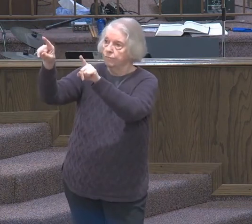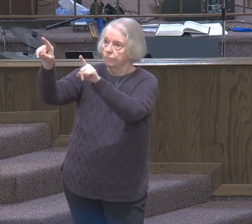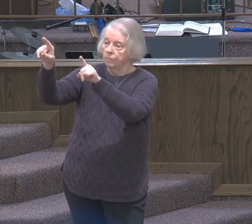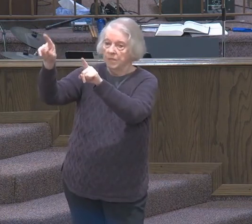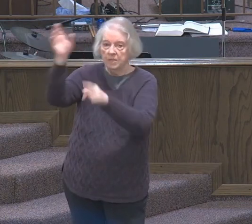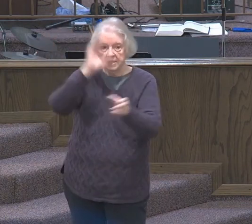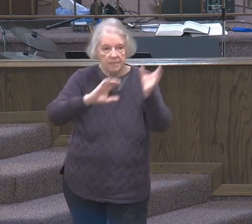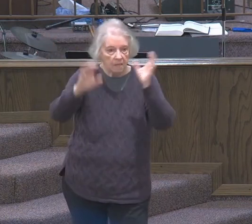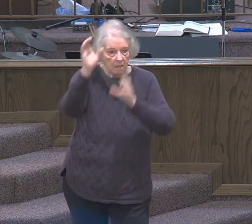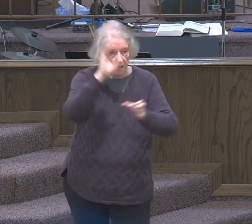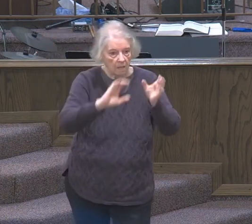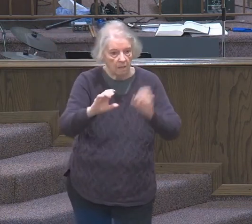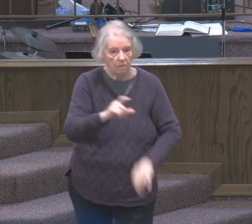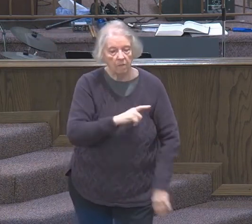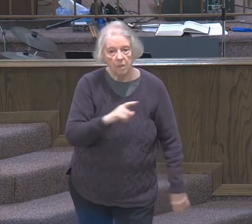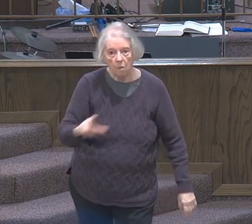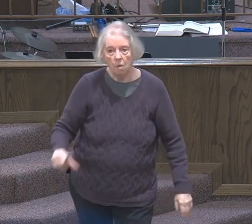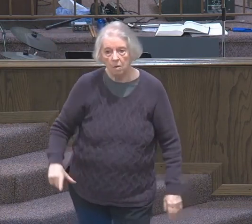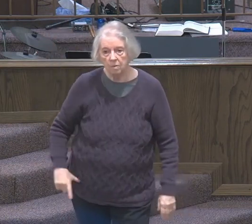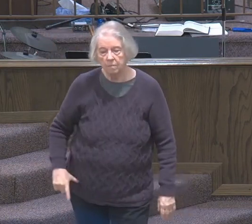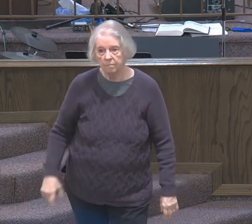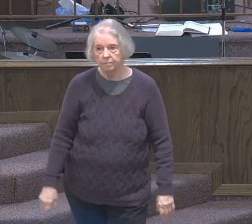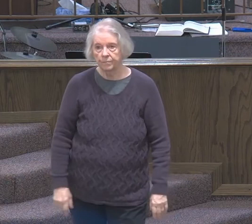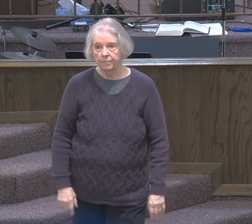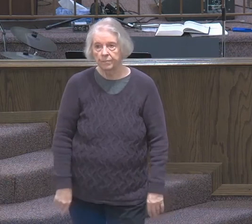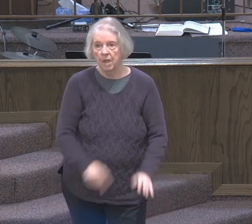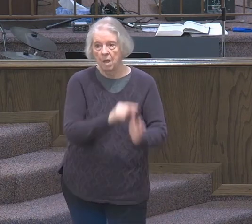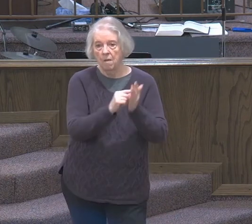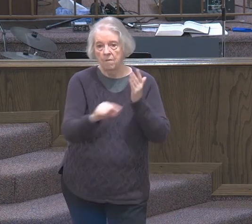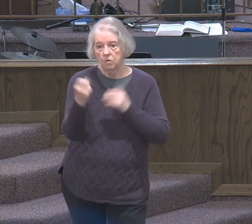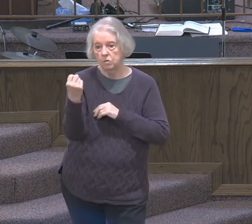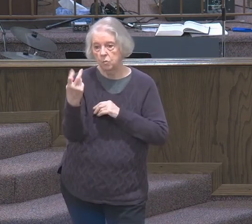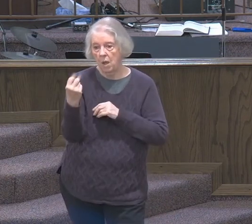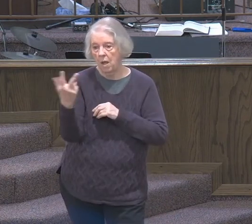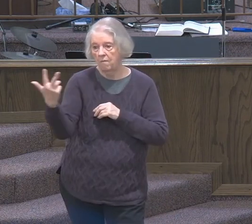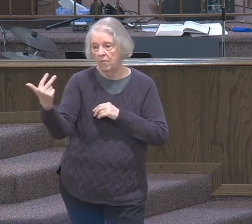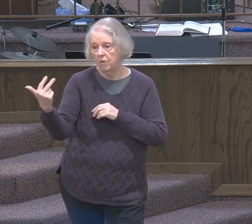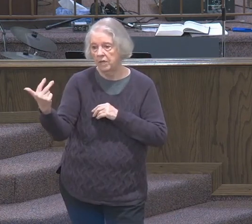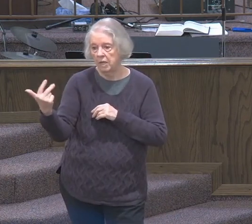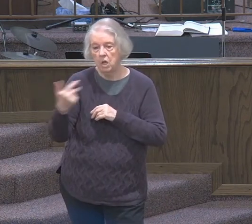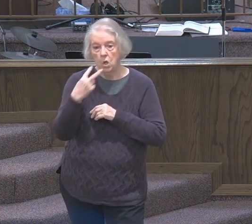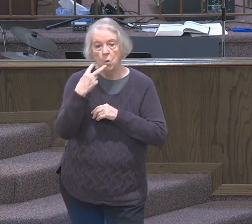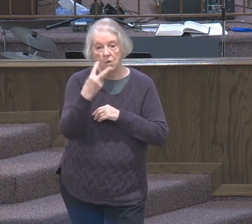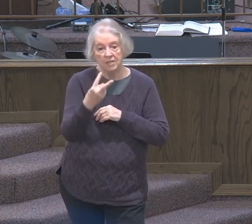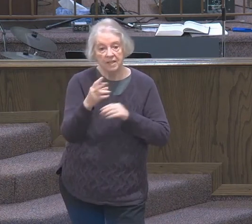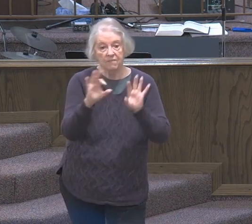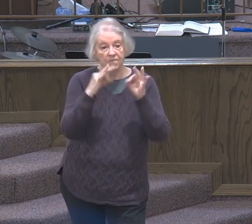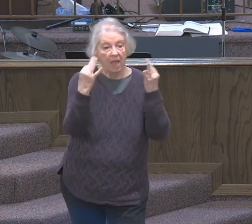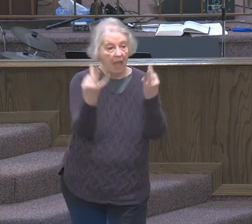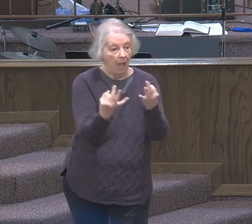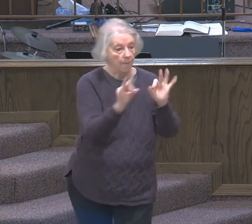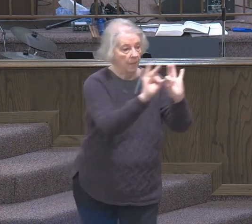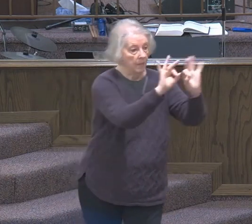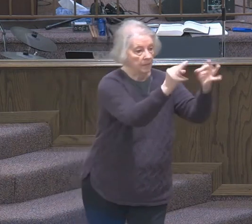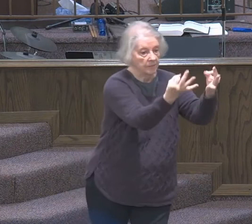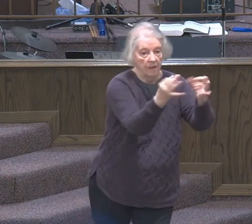seeking the Lord. Verses 12 and 13, we see that families came together, every age group